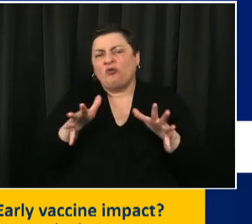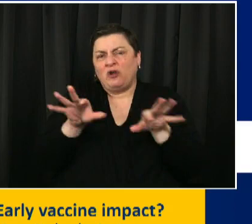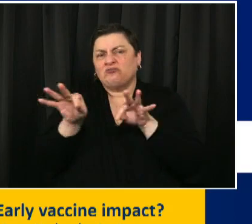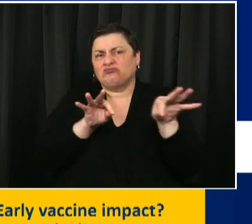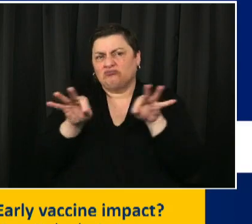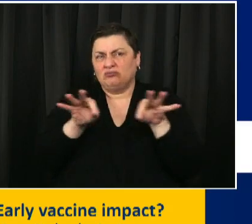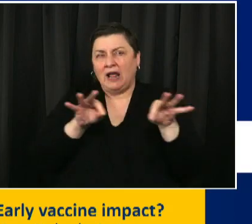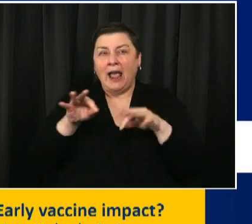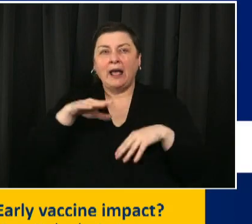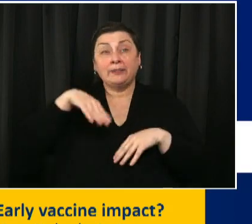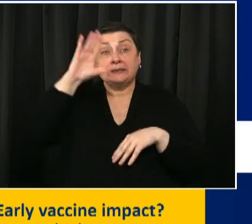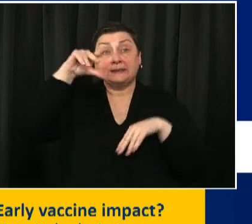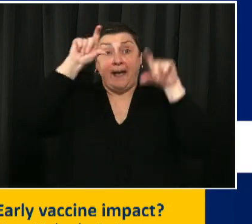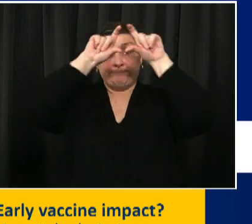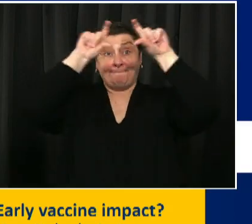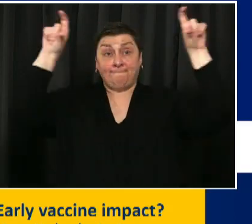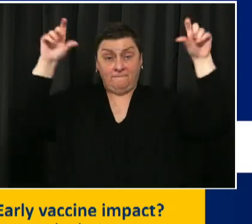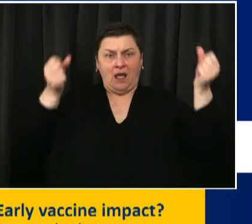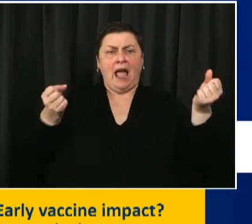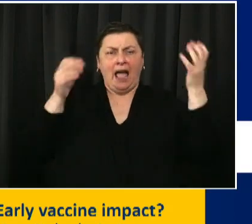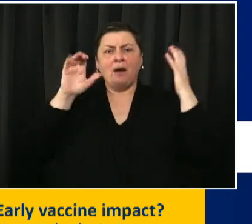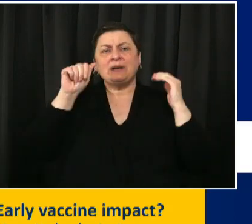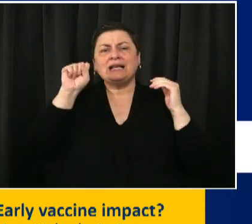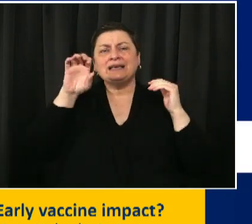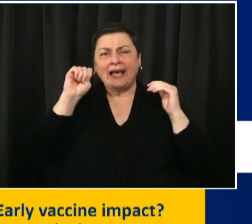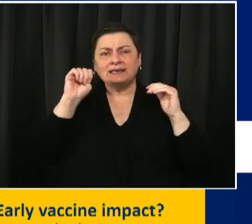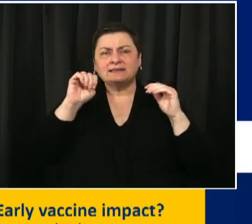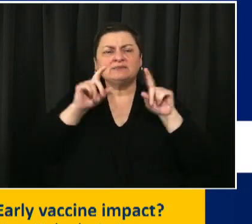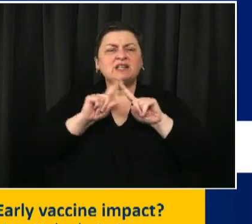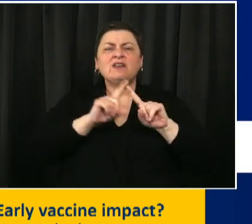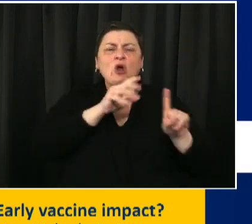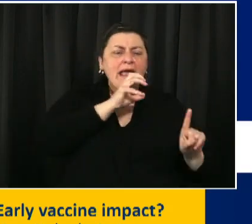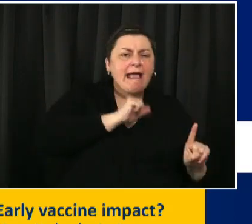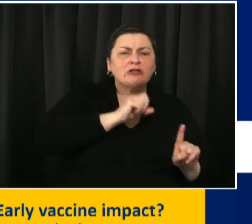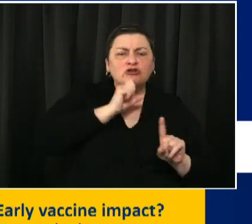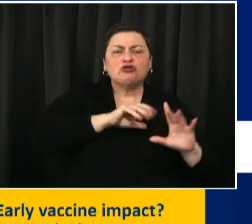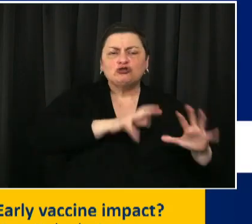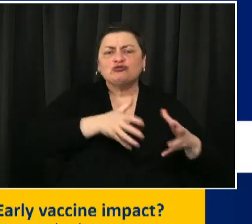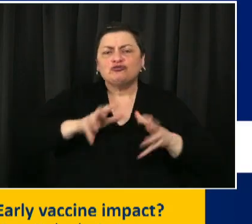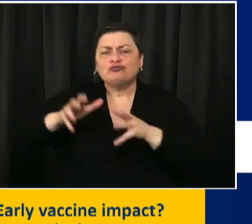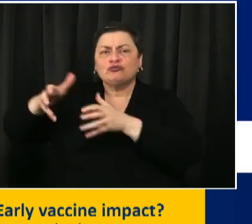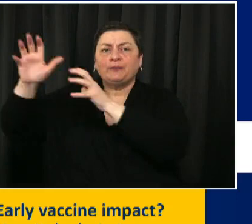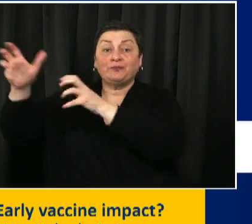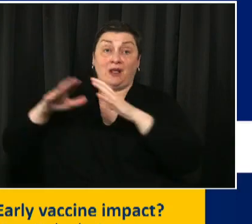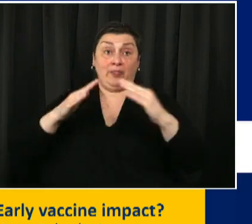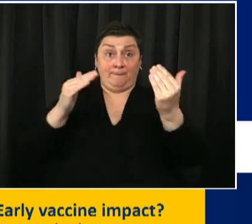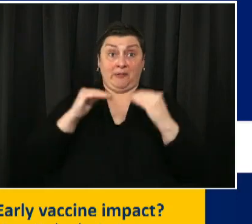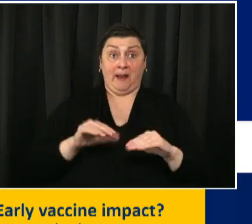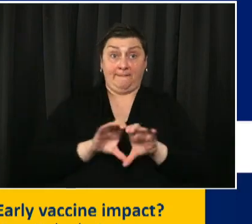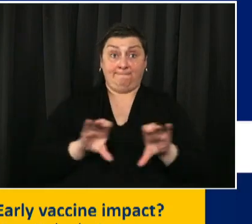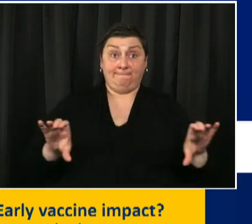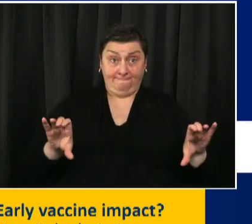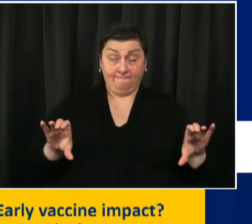the top are the case counts in different age groups, and the plot at the bottom shows the proportion